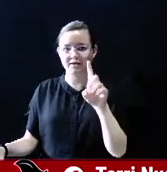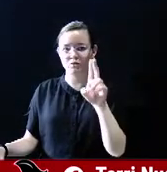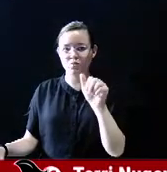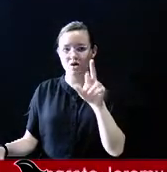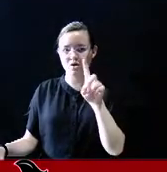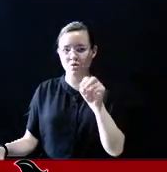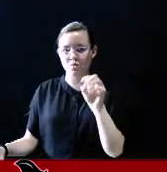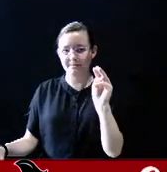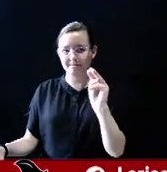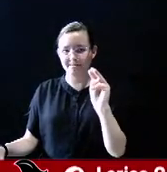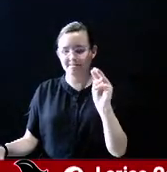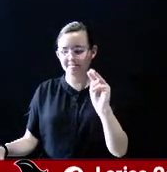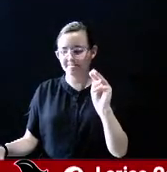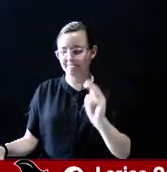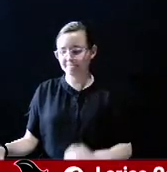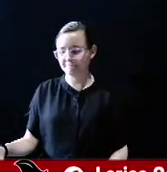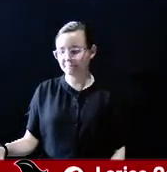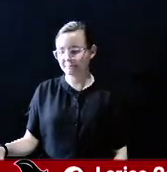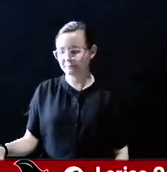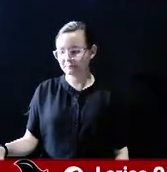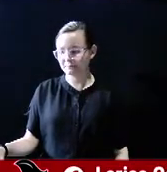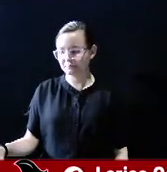Eduardo Moreno.